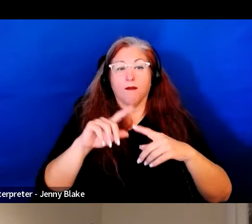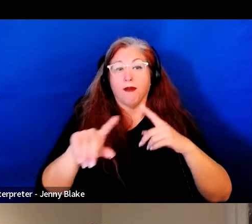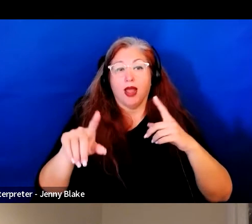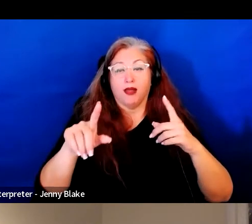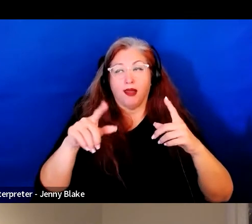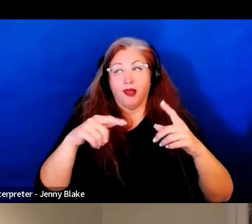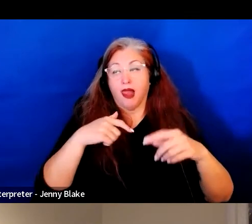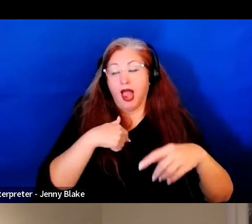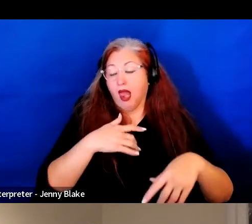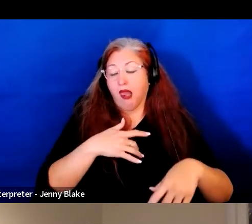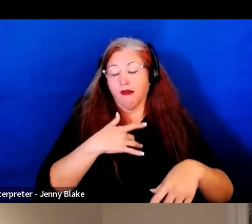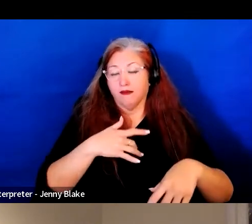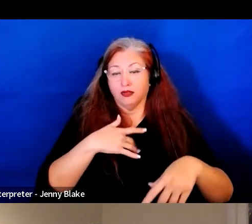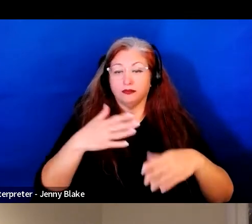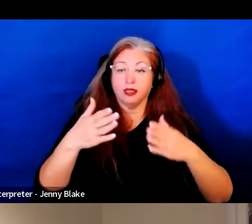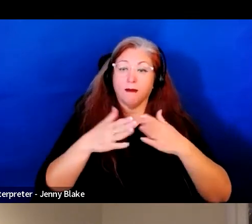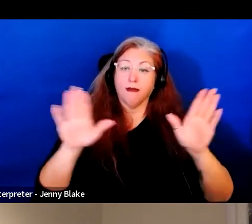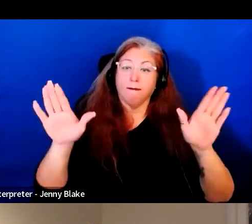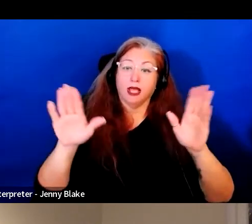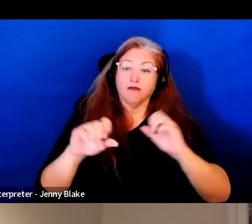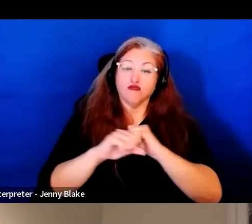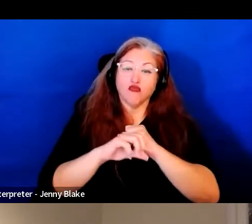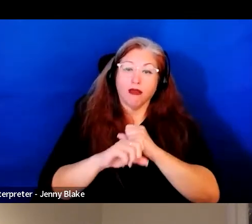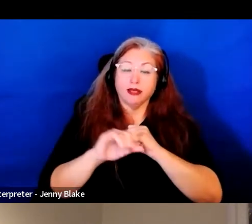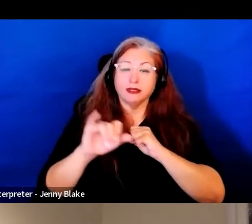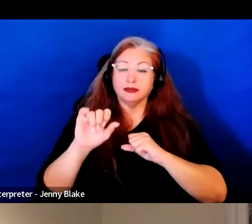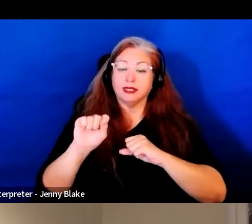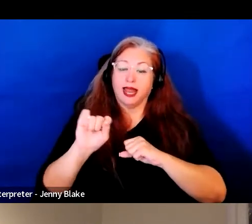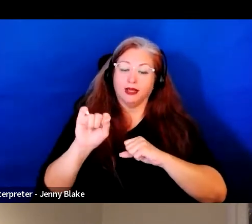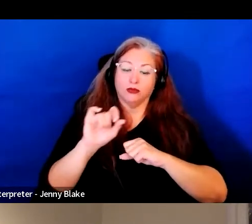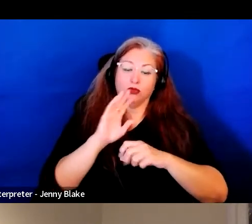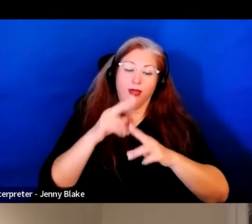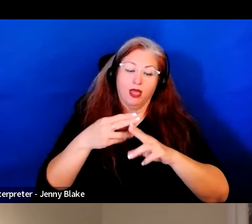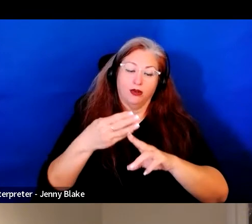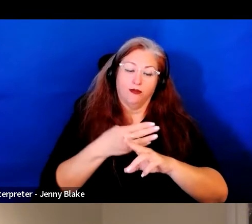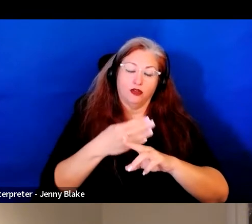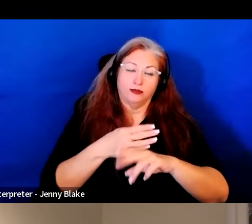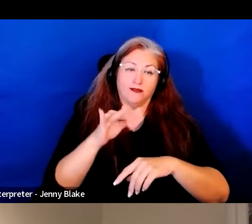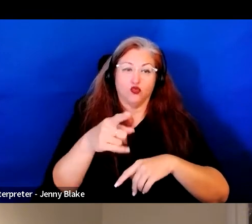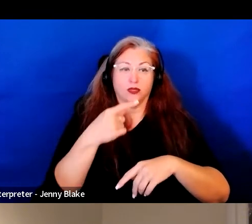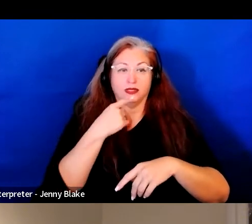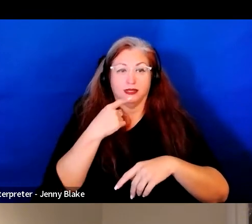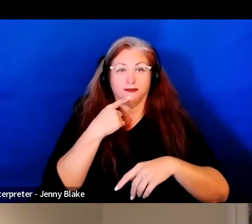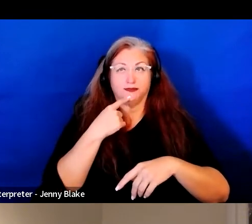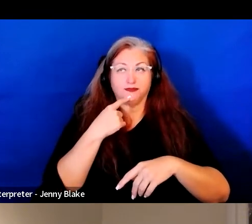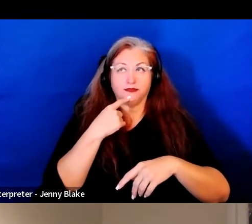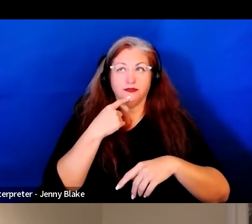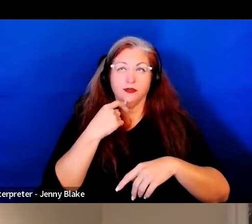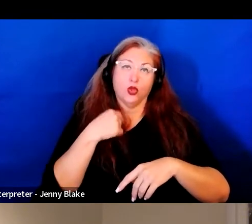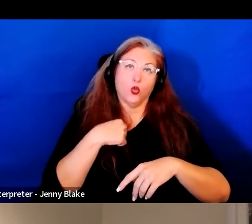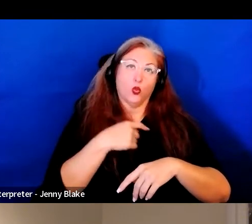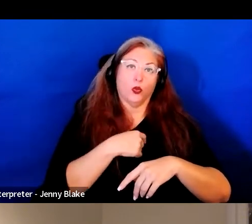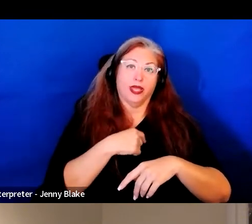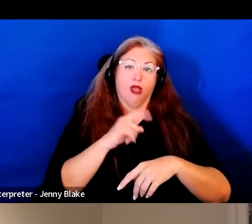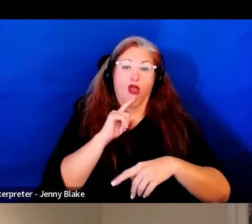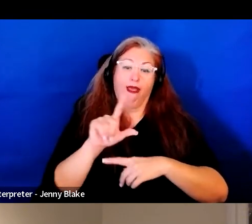I do feel that public broadcasting, as we spoke about before, you know, to say that we are